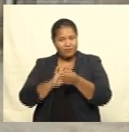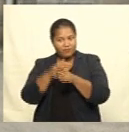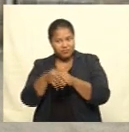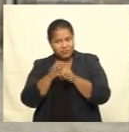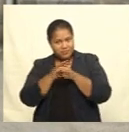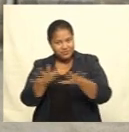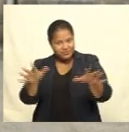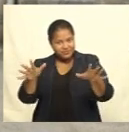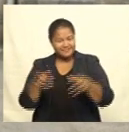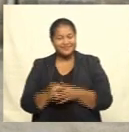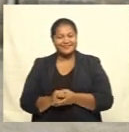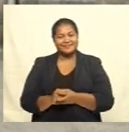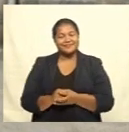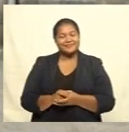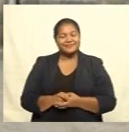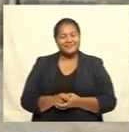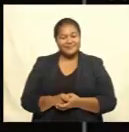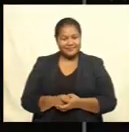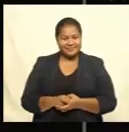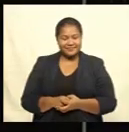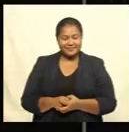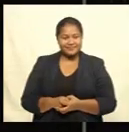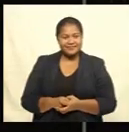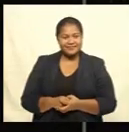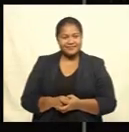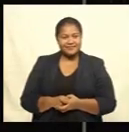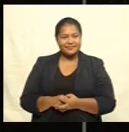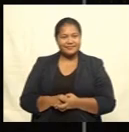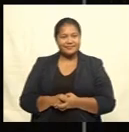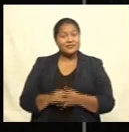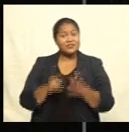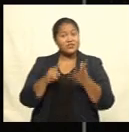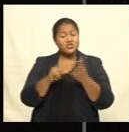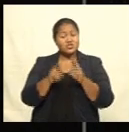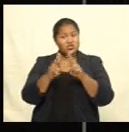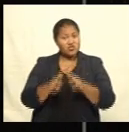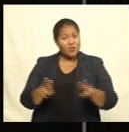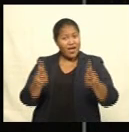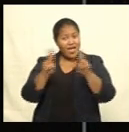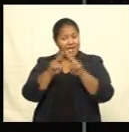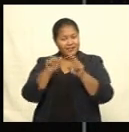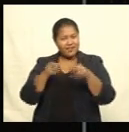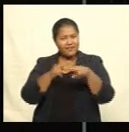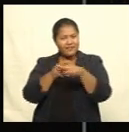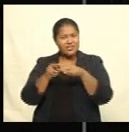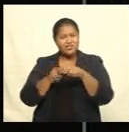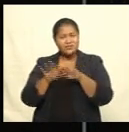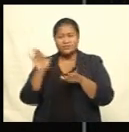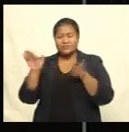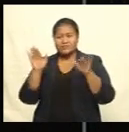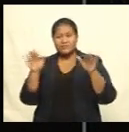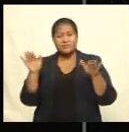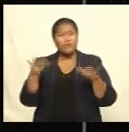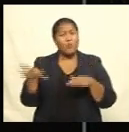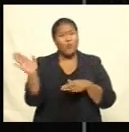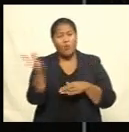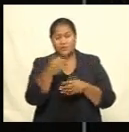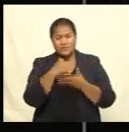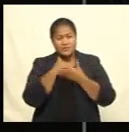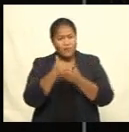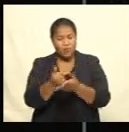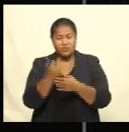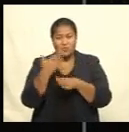COVID-19. Lina Rees, FBC News. The United Nations in Fiji is calling on everyone to support efforts